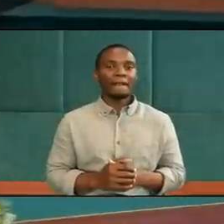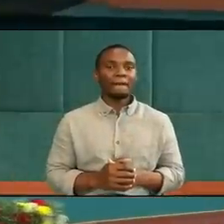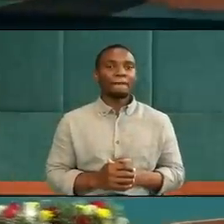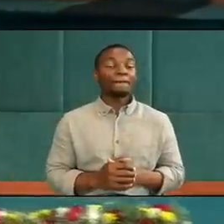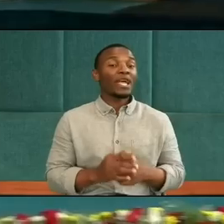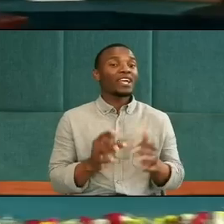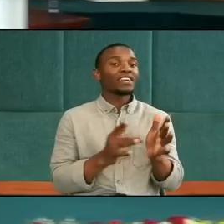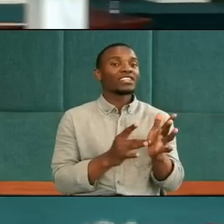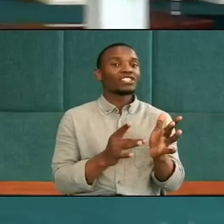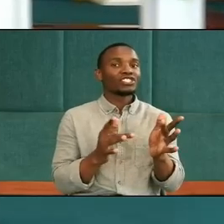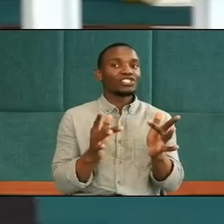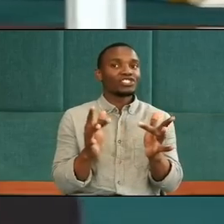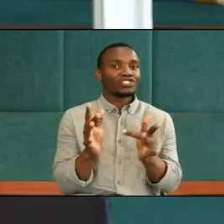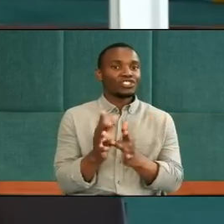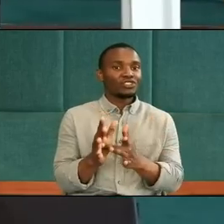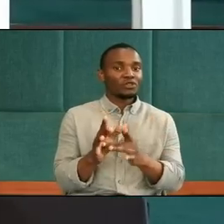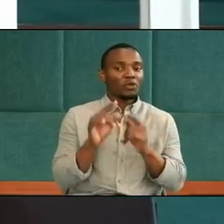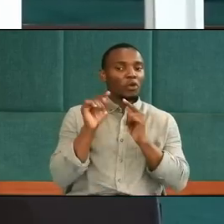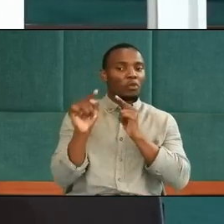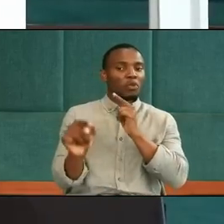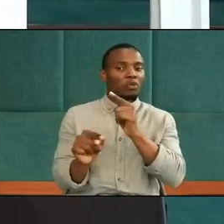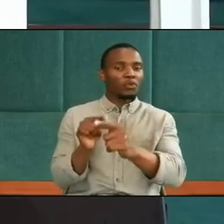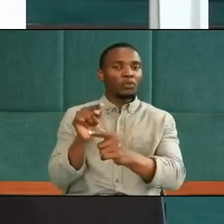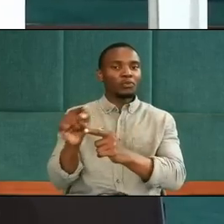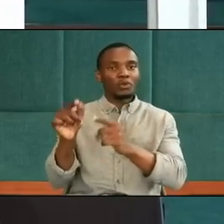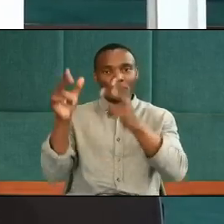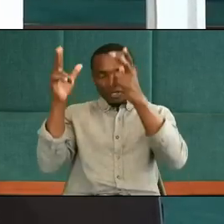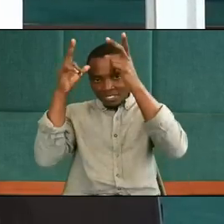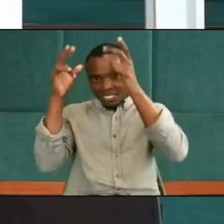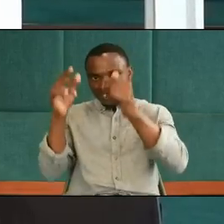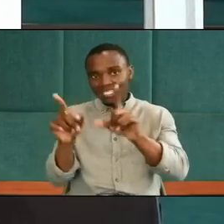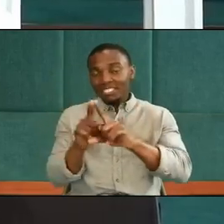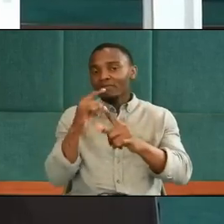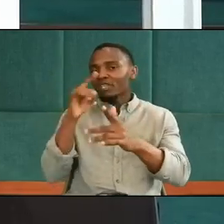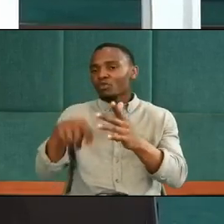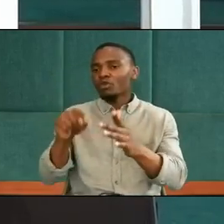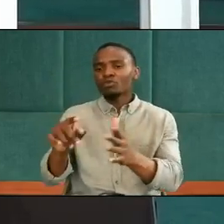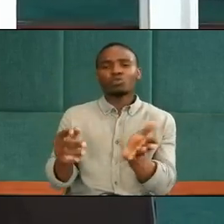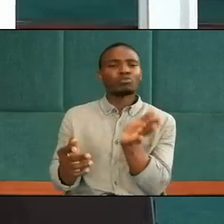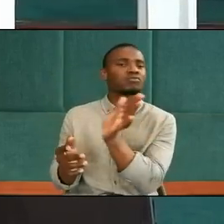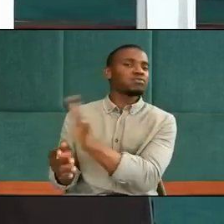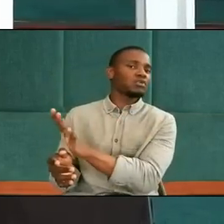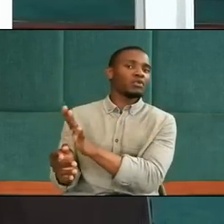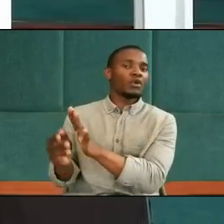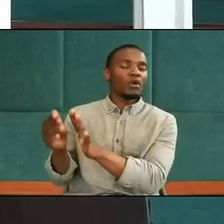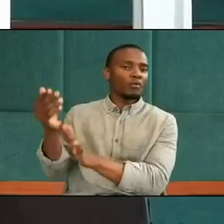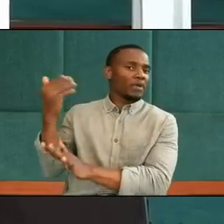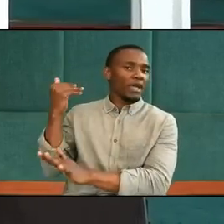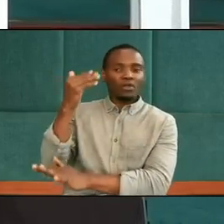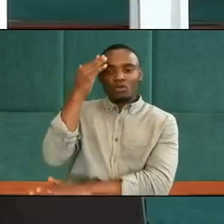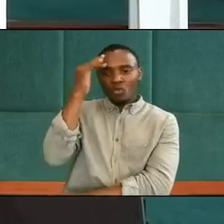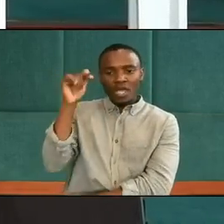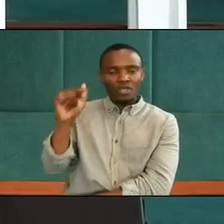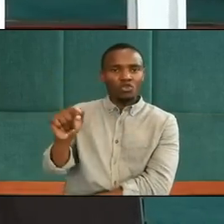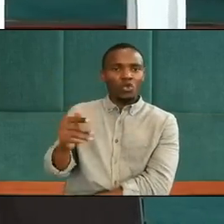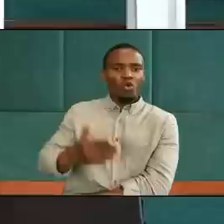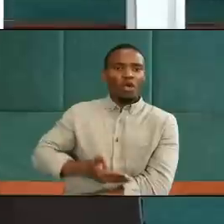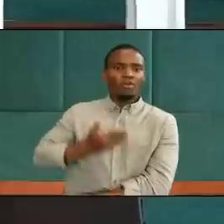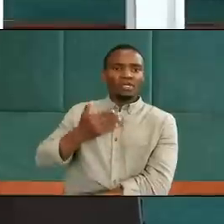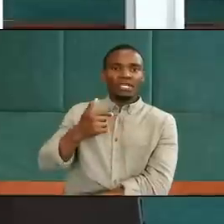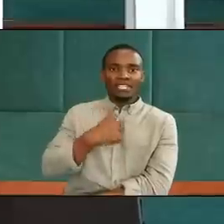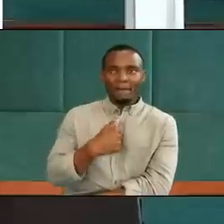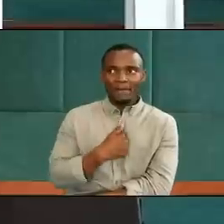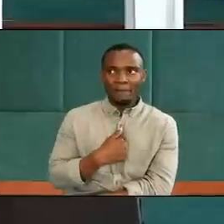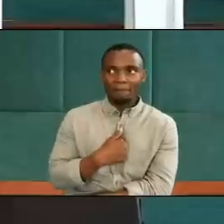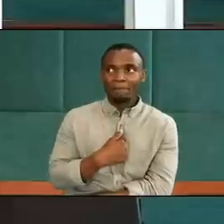He rebuked Satan, "Get behind me, for you are an offense to me." Hey, is the church